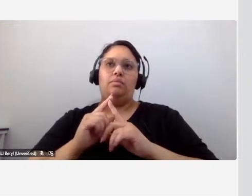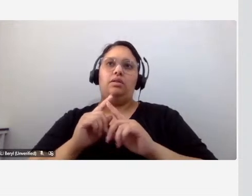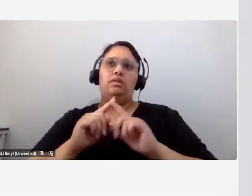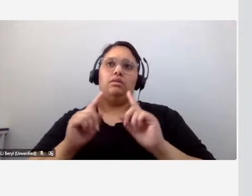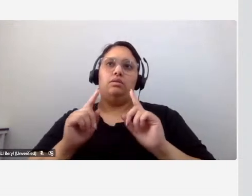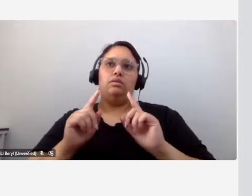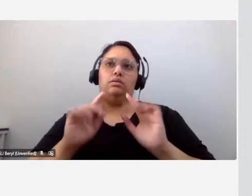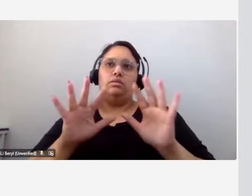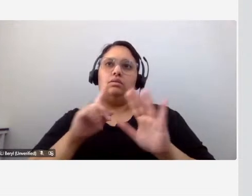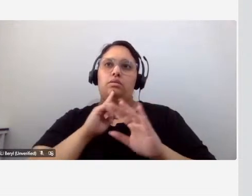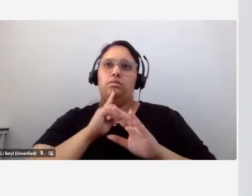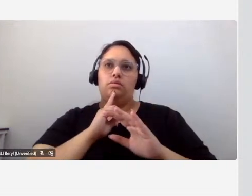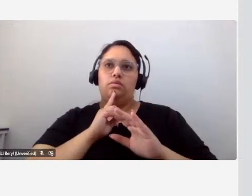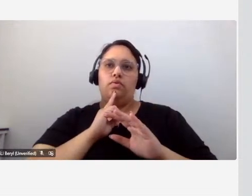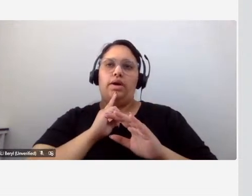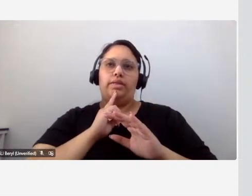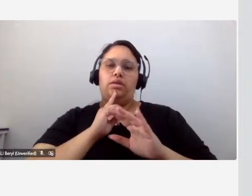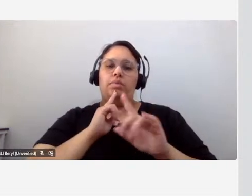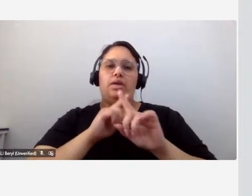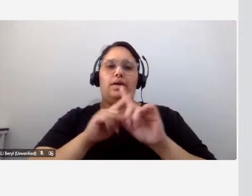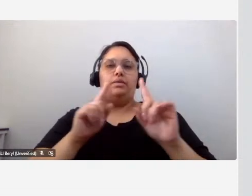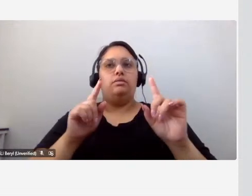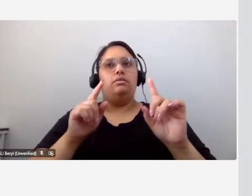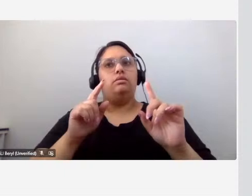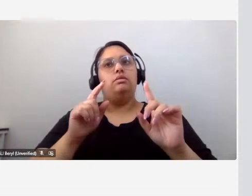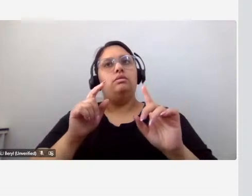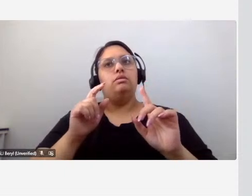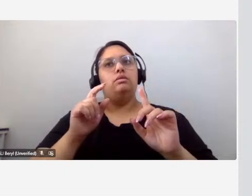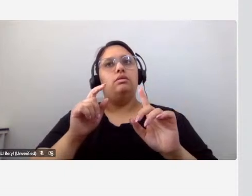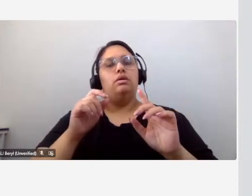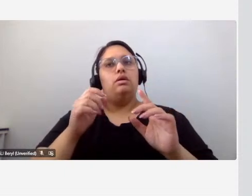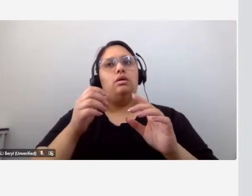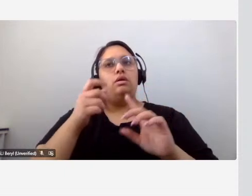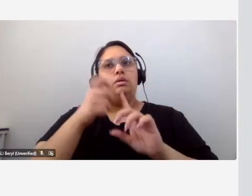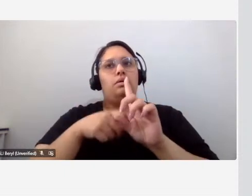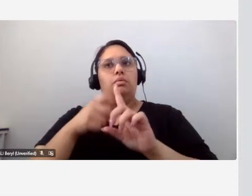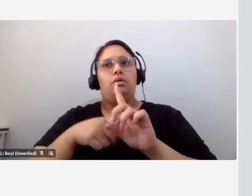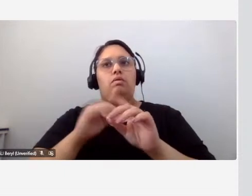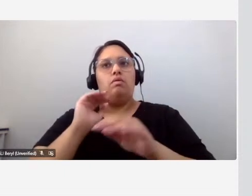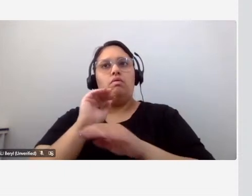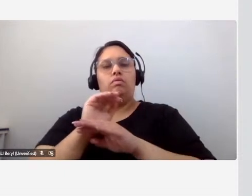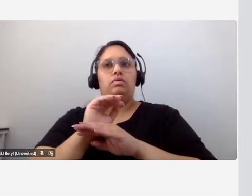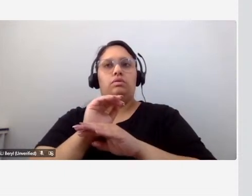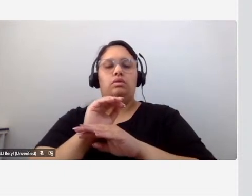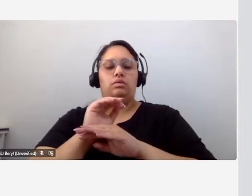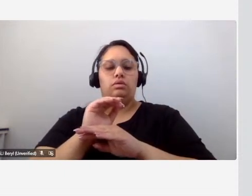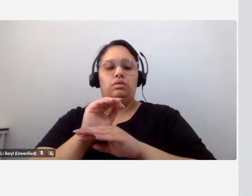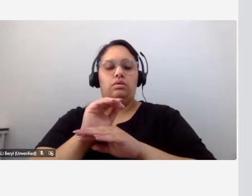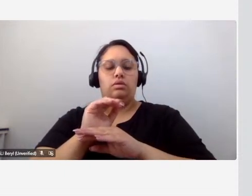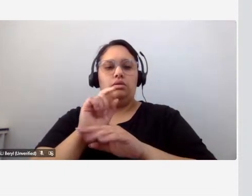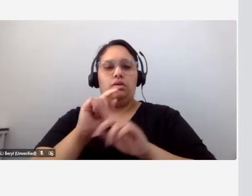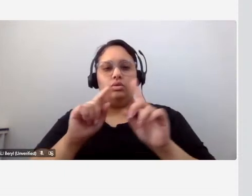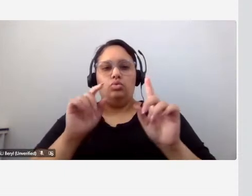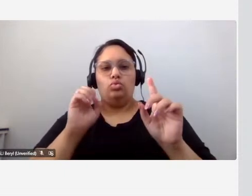10,000 per player or an athlete that goes overseas. So